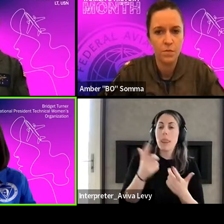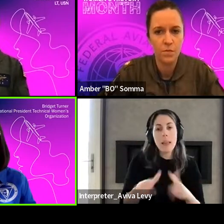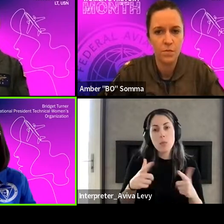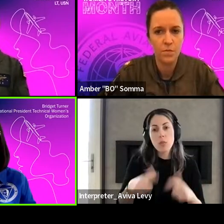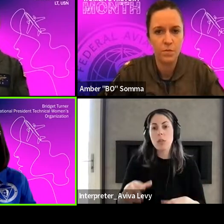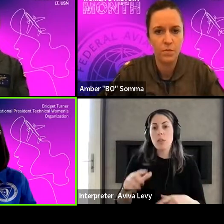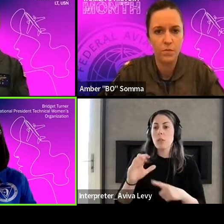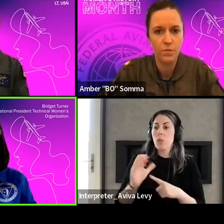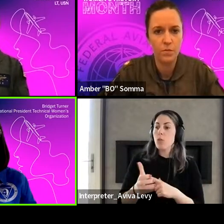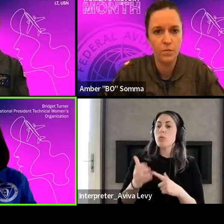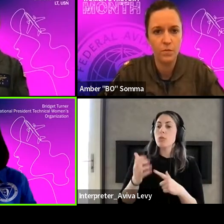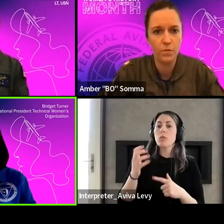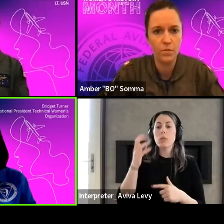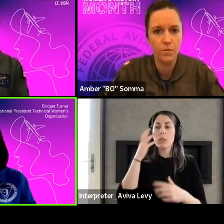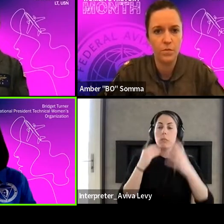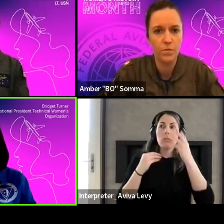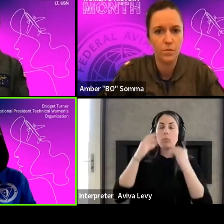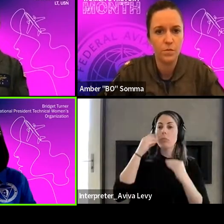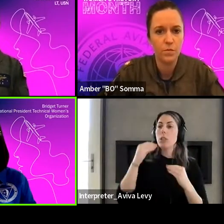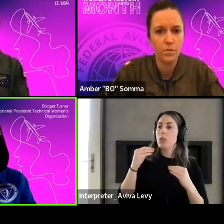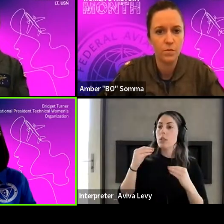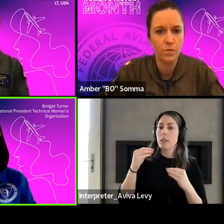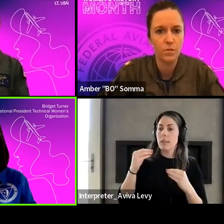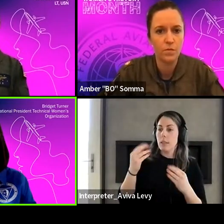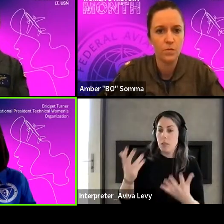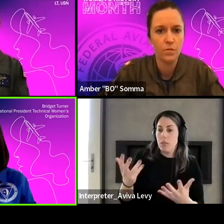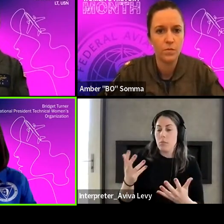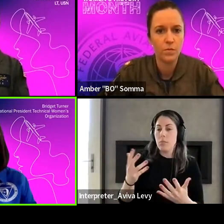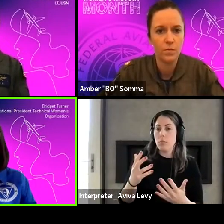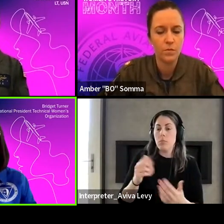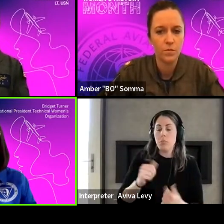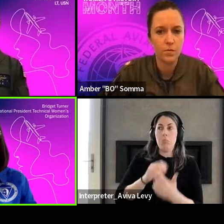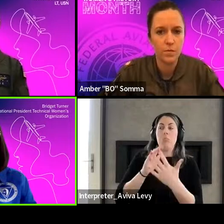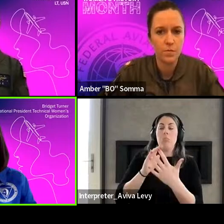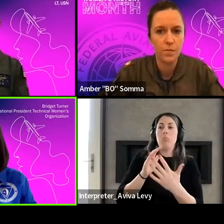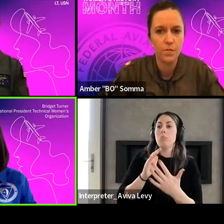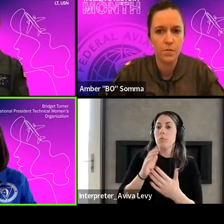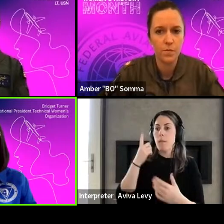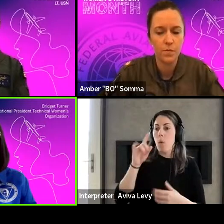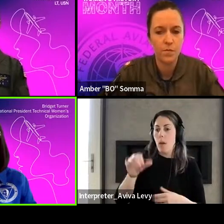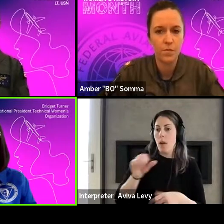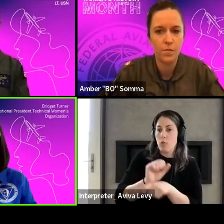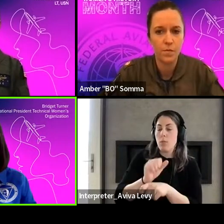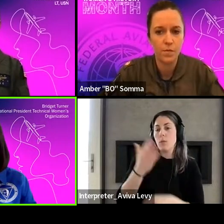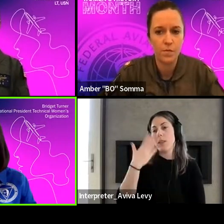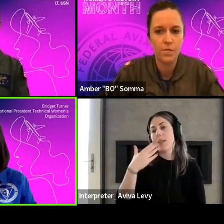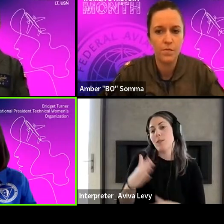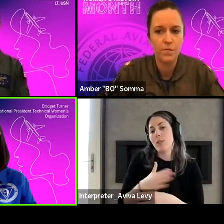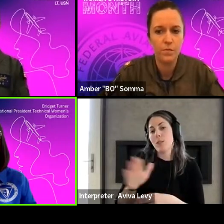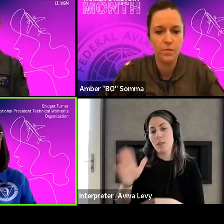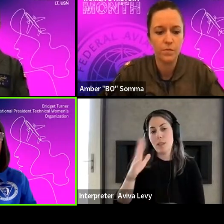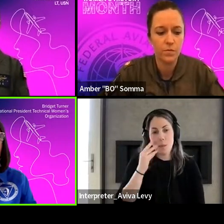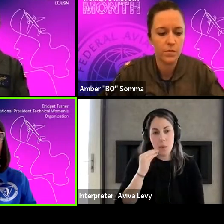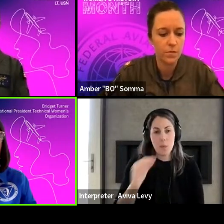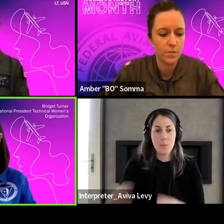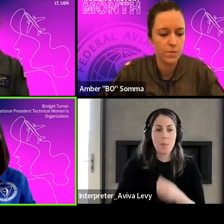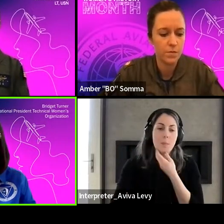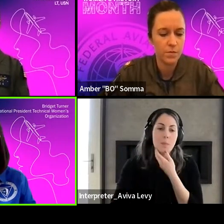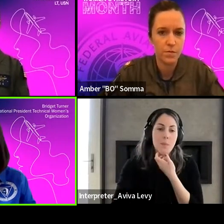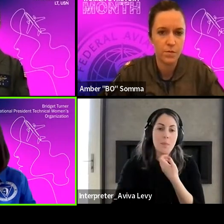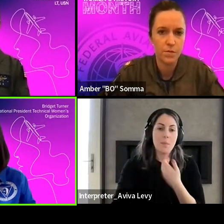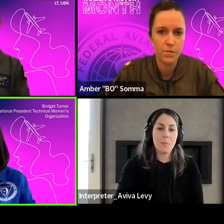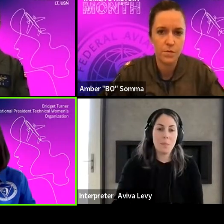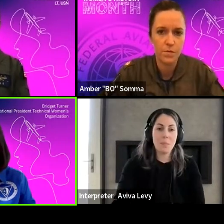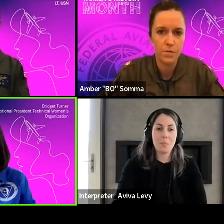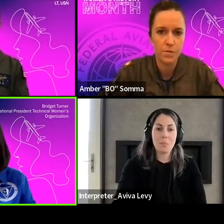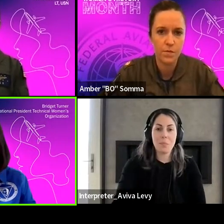and cultures that you have to encounter and adjust to. So thank you for sharing those experiences. And as you shared your